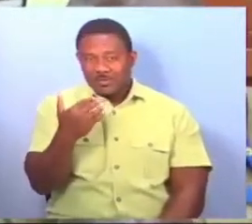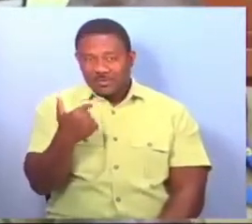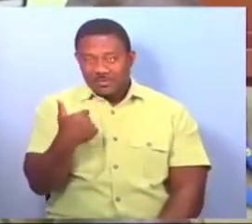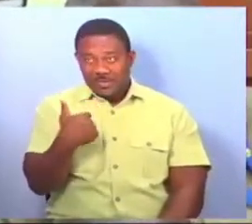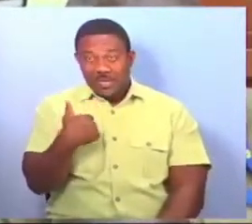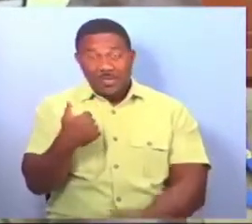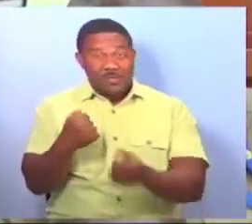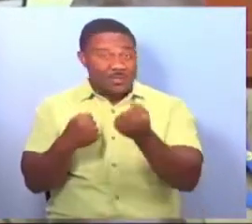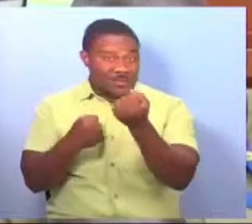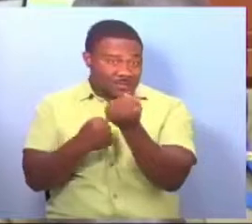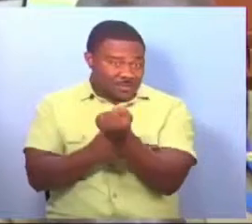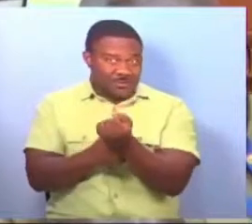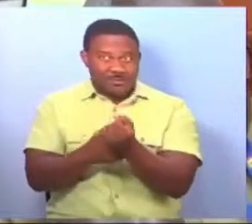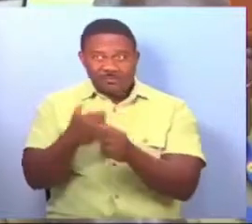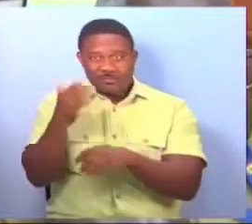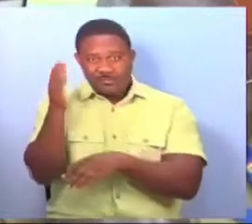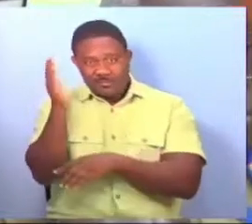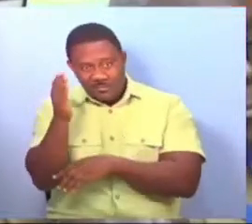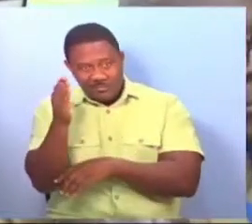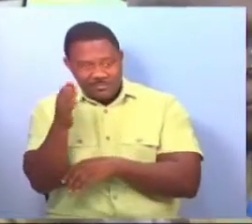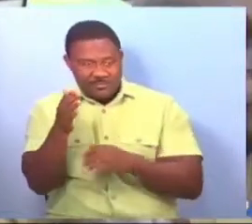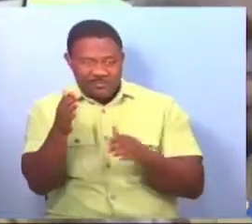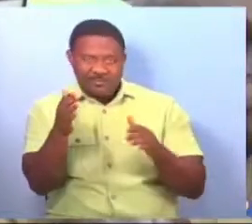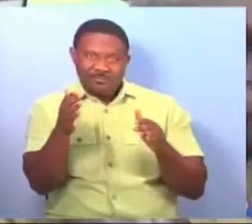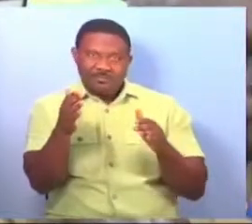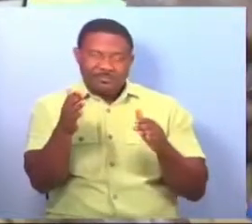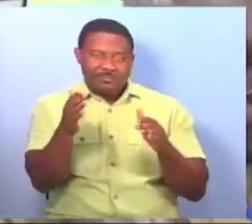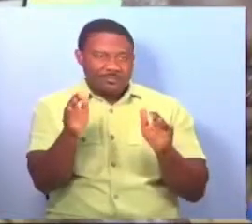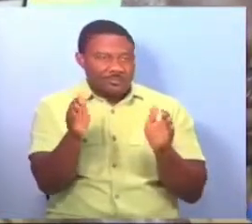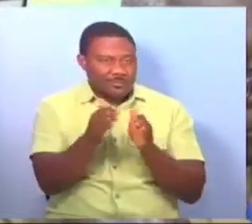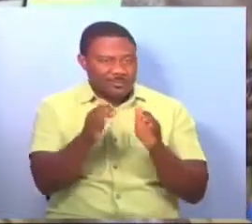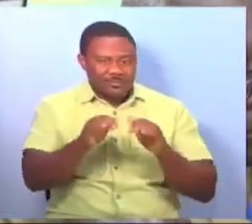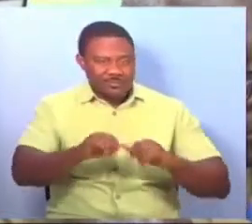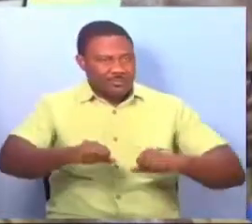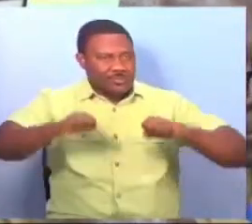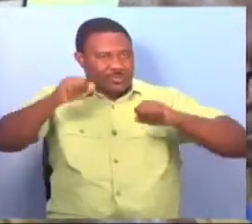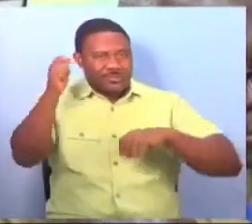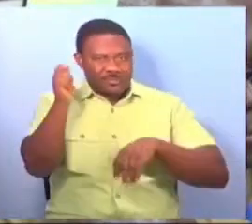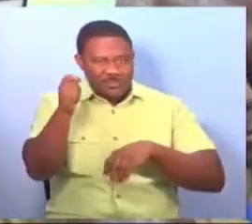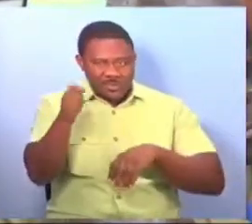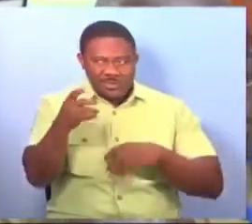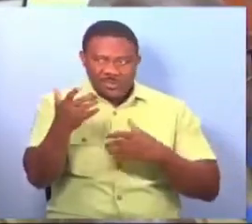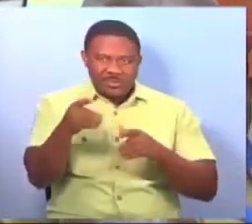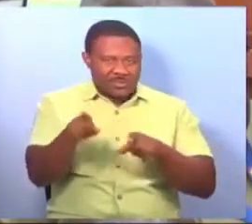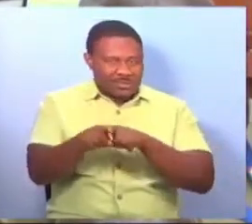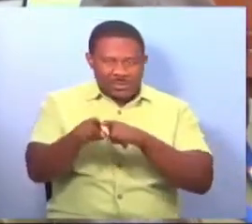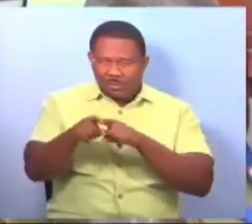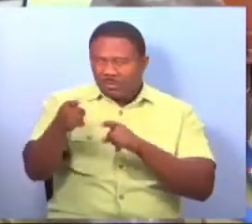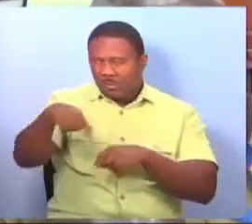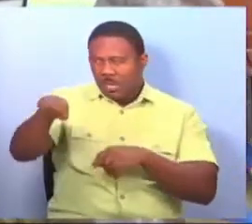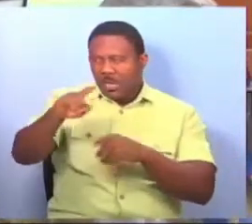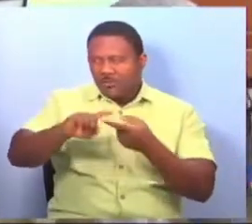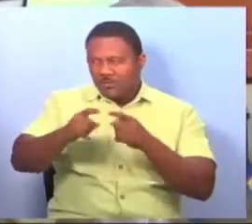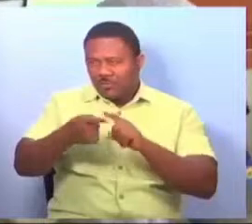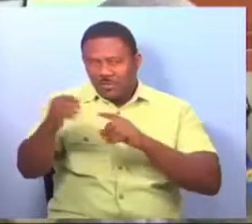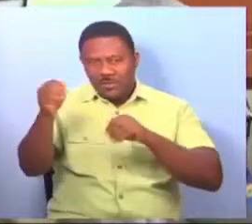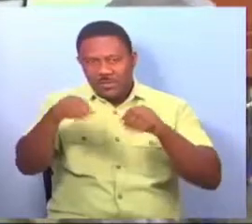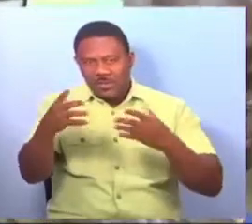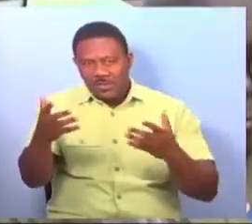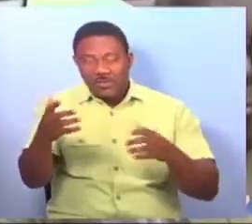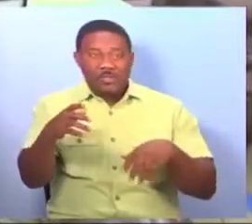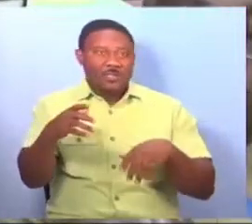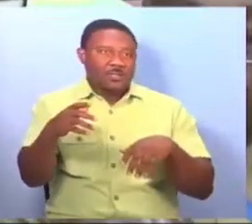to support the statement by the Minority Chief Whip and the contributions from my colleagues. Mr. Speaker, issues